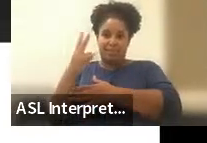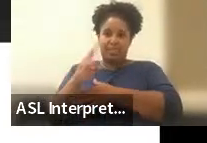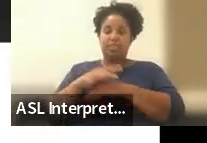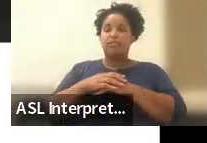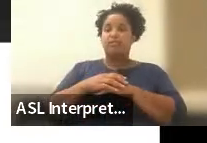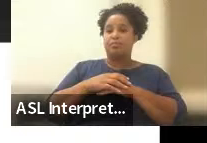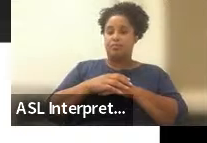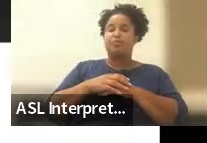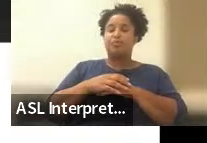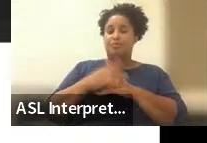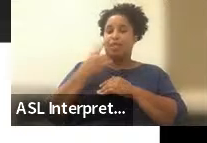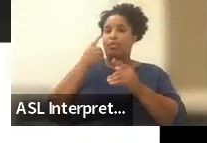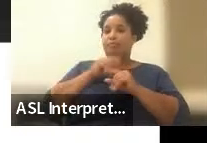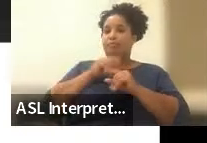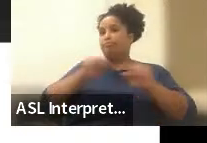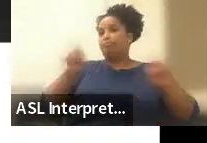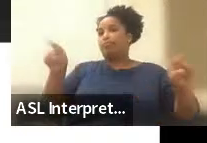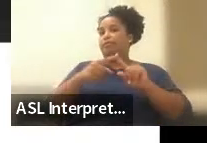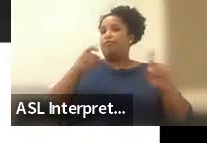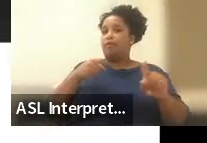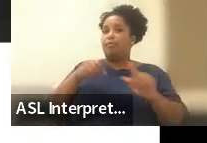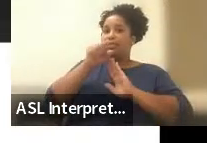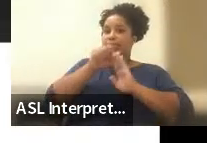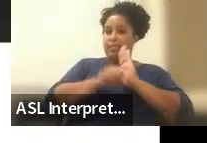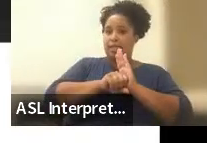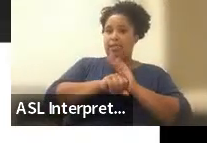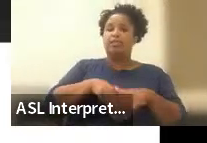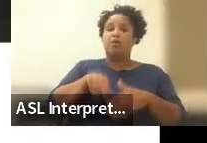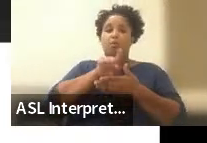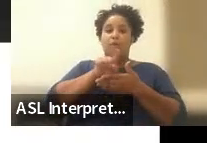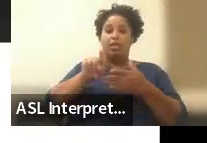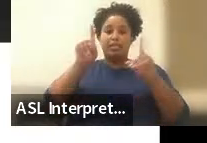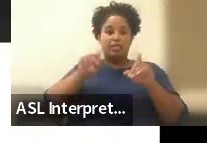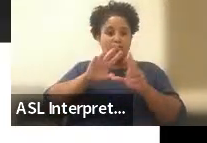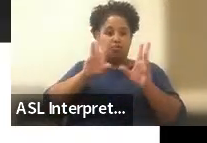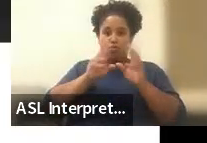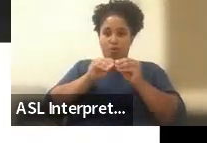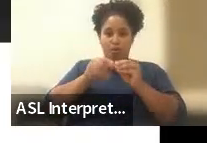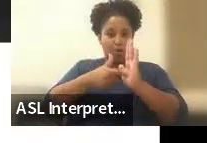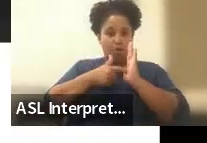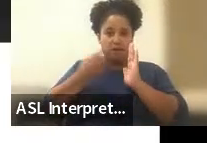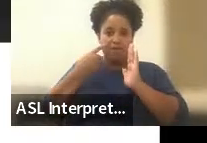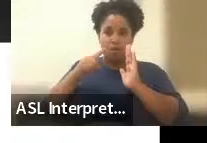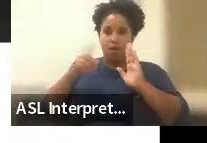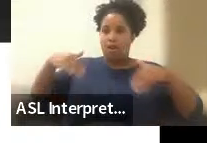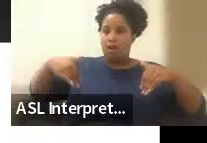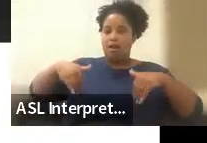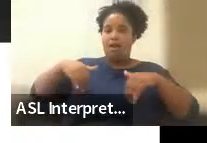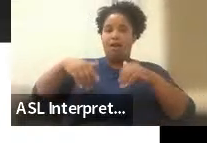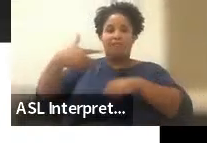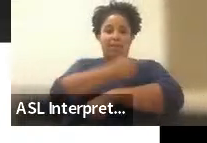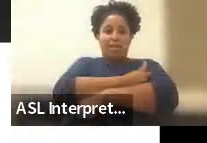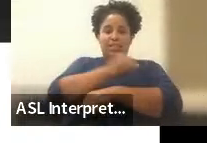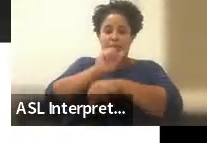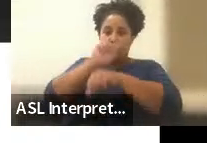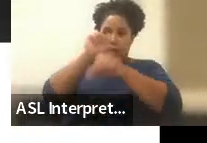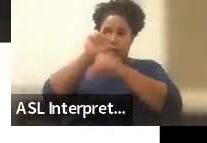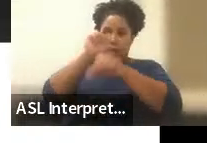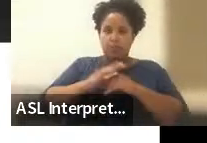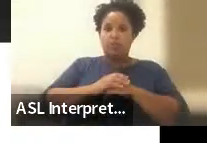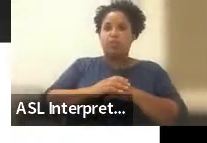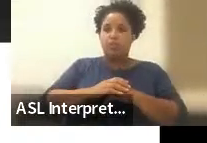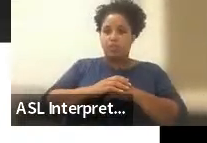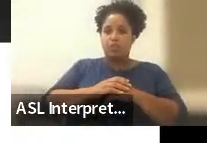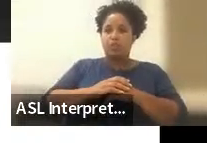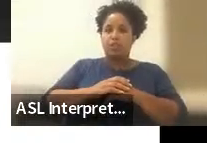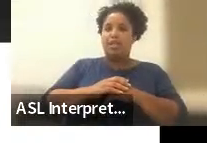information just came out today from the state. So weekly testing is no longer required for unvaccinated workers in K through